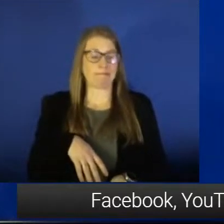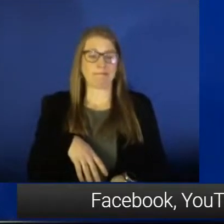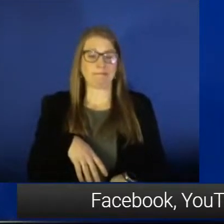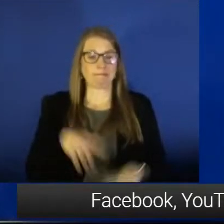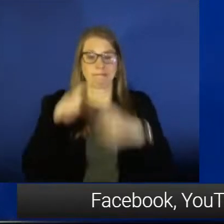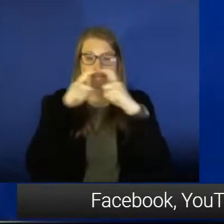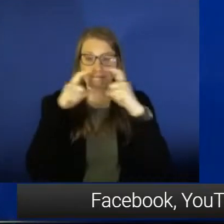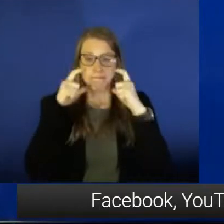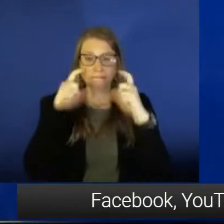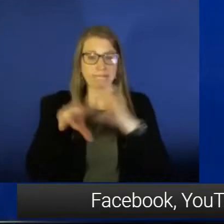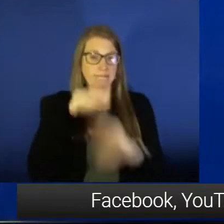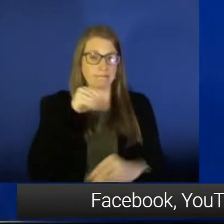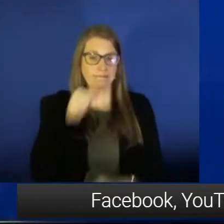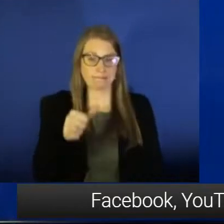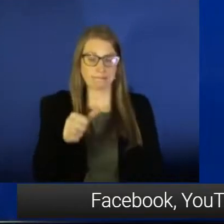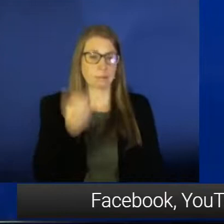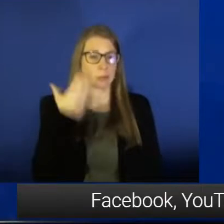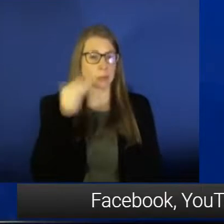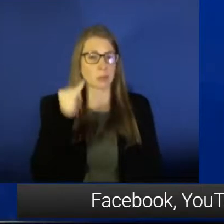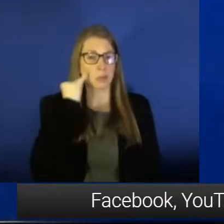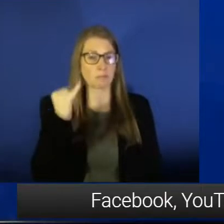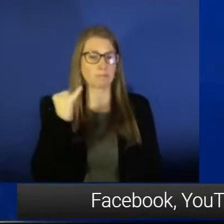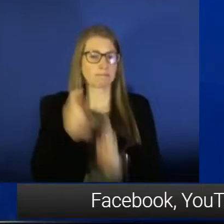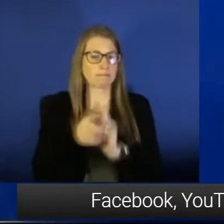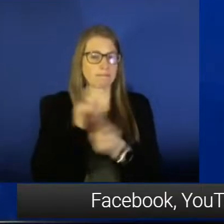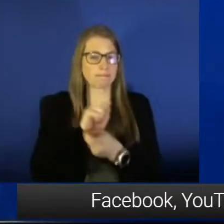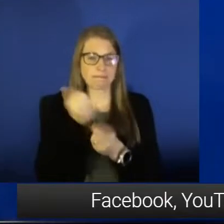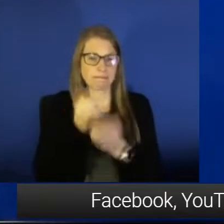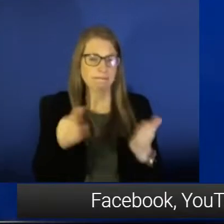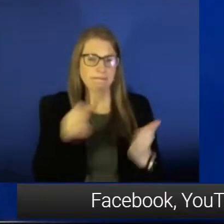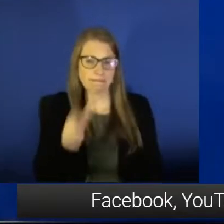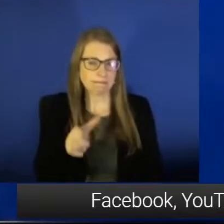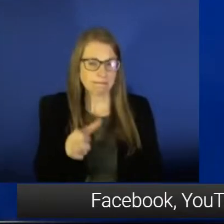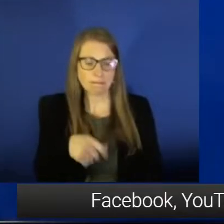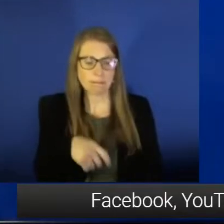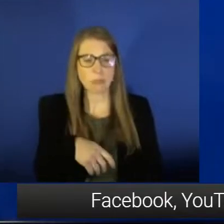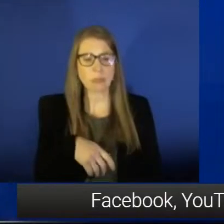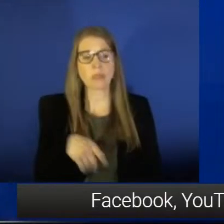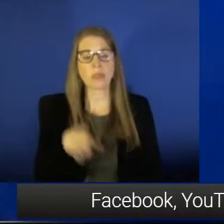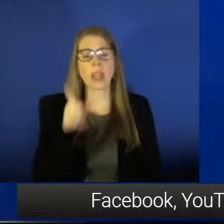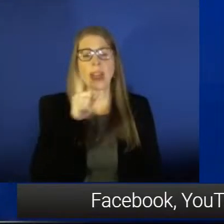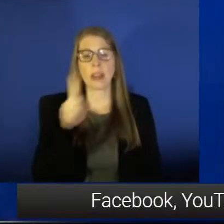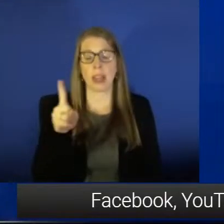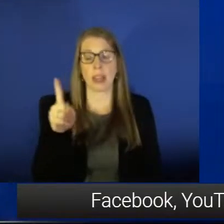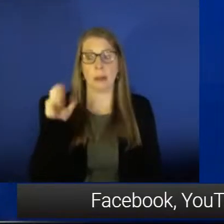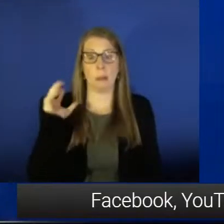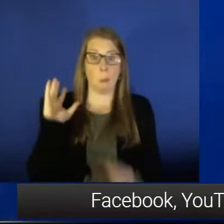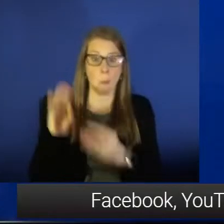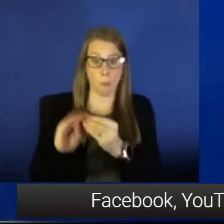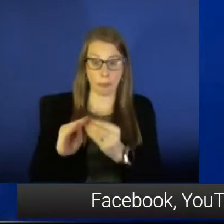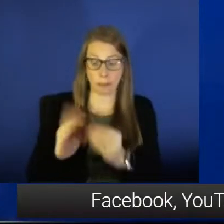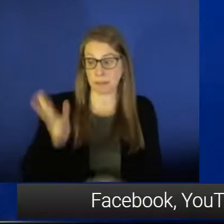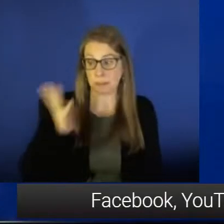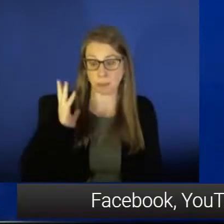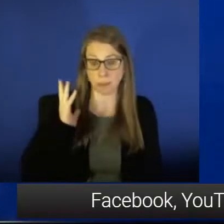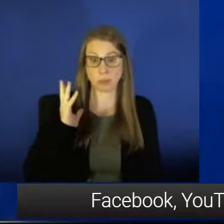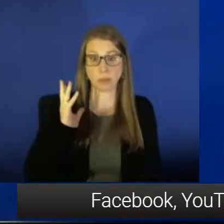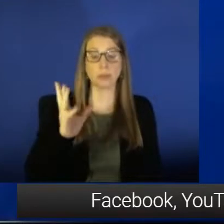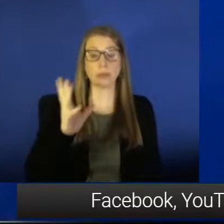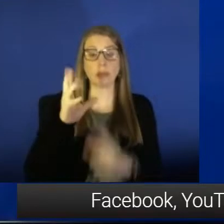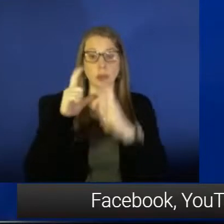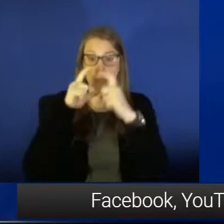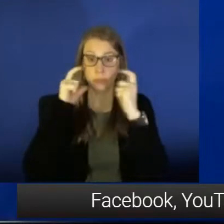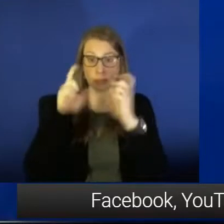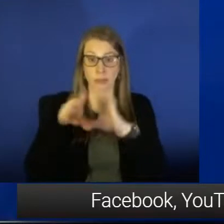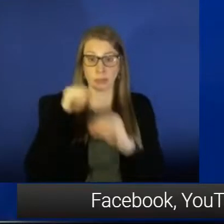outdoors, I don't know that that's really changed anything. Right. I think the fact, historically when we masked outdoors and indoors, but we didn't mask outdoors for very long, it may have